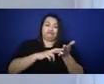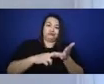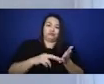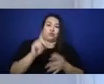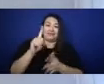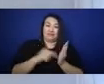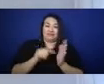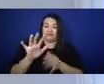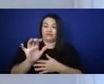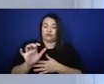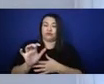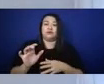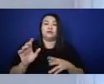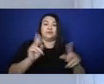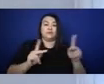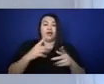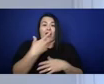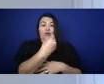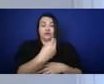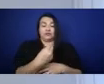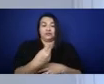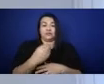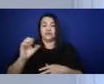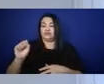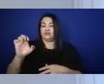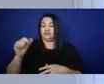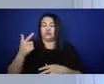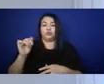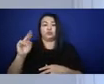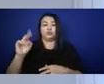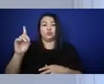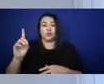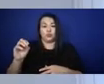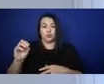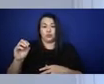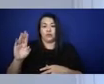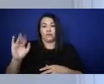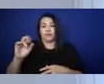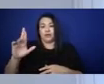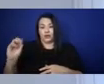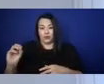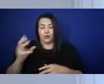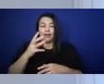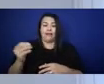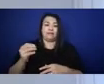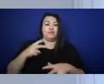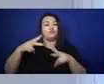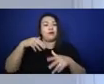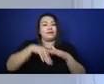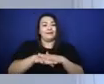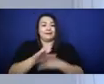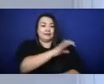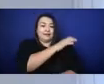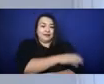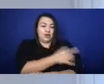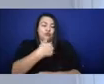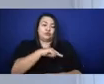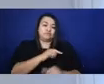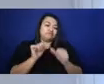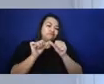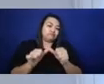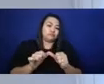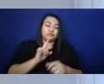We're also happy to report that our vaccination registration efforts for our most vulnerable populations has been very successful. We have registered